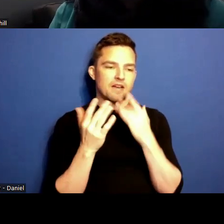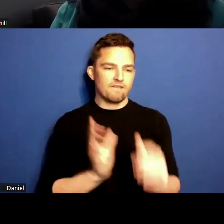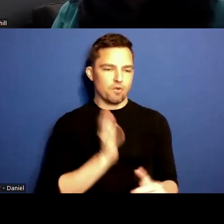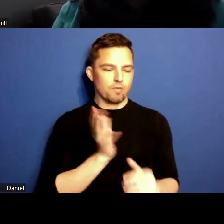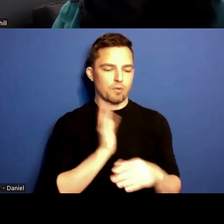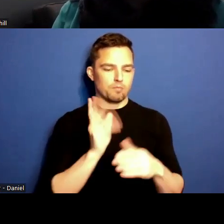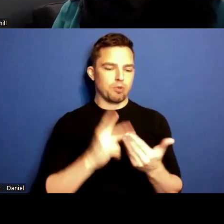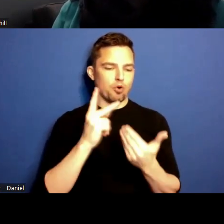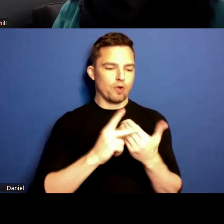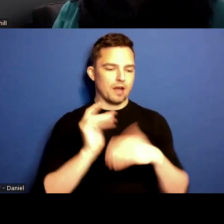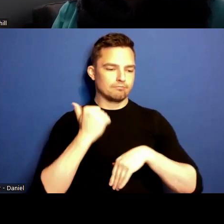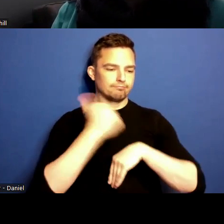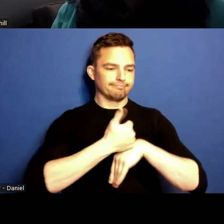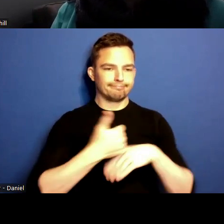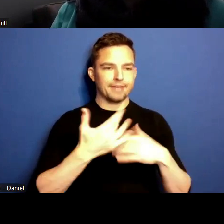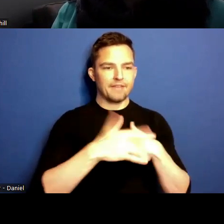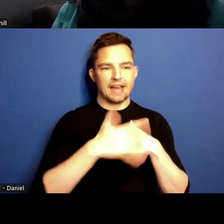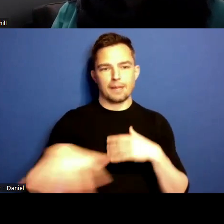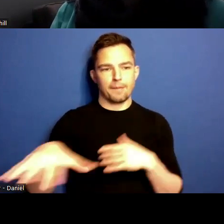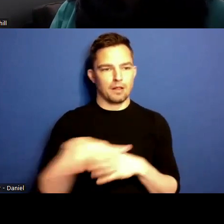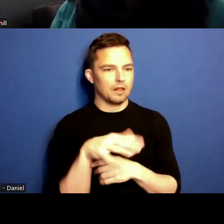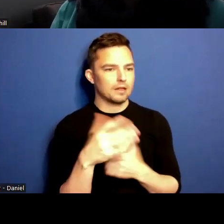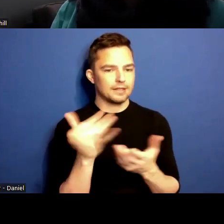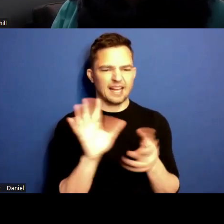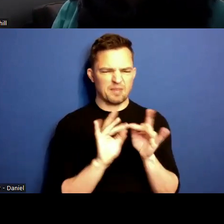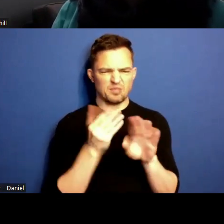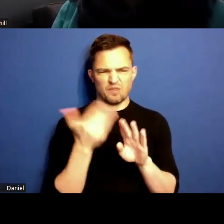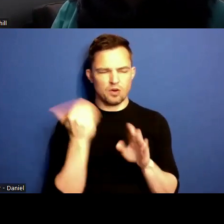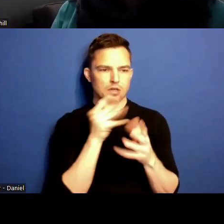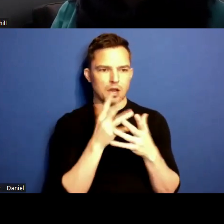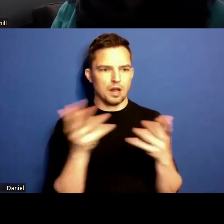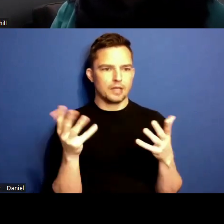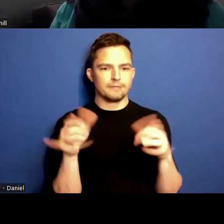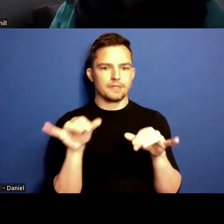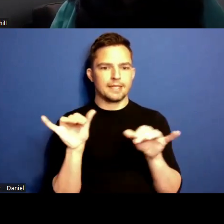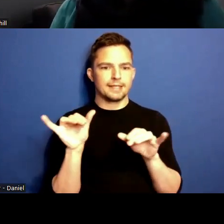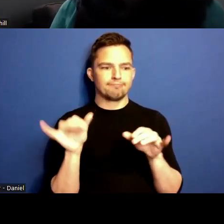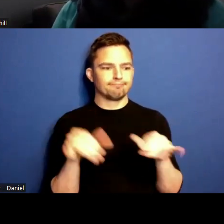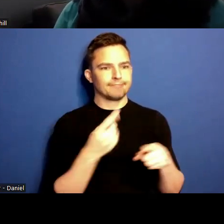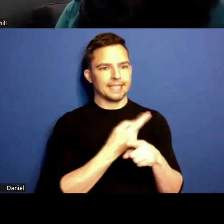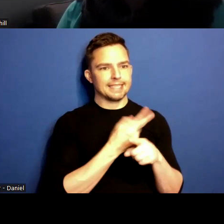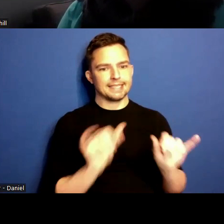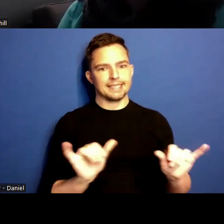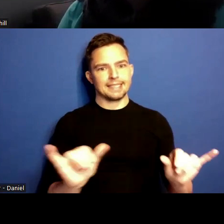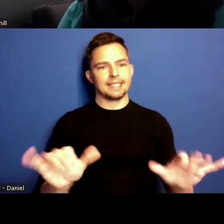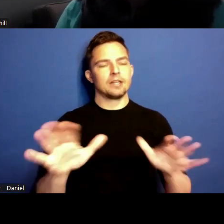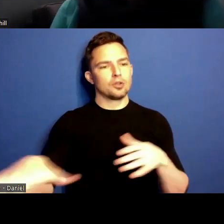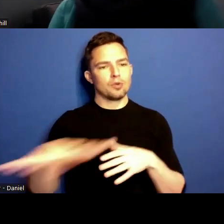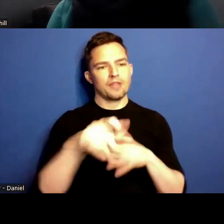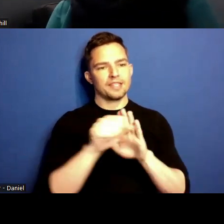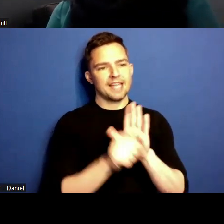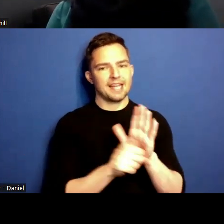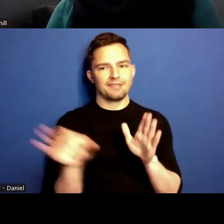programs available. And certainly, as I noted before, not a lot of consistency across the state in terms of their